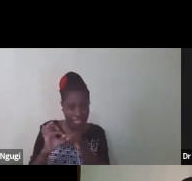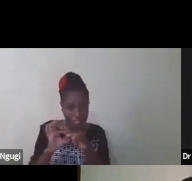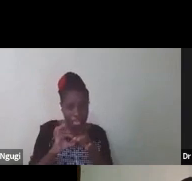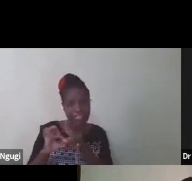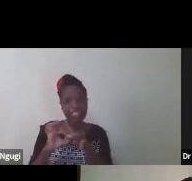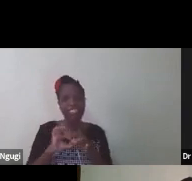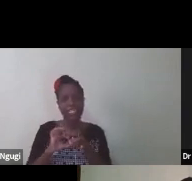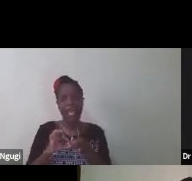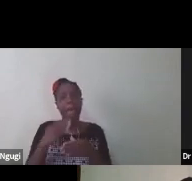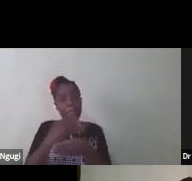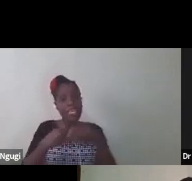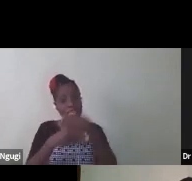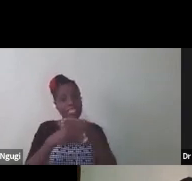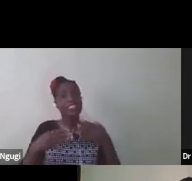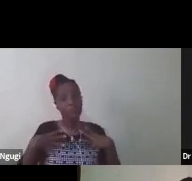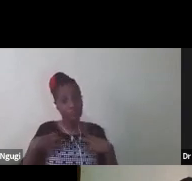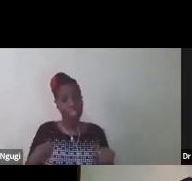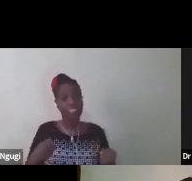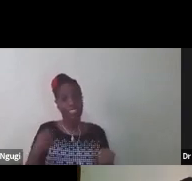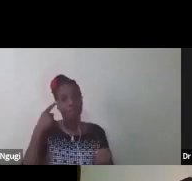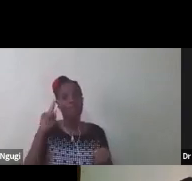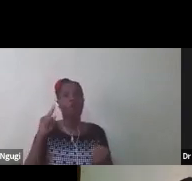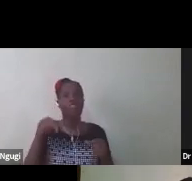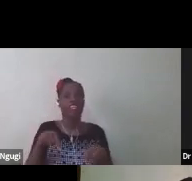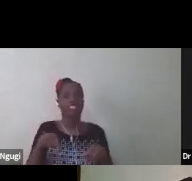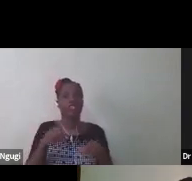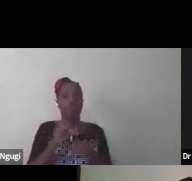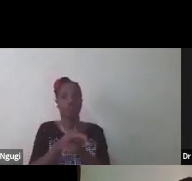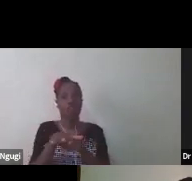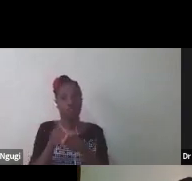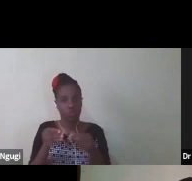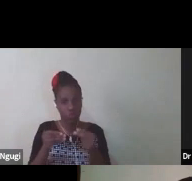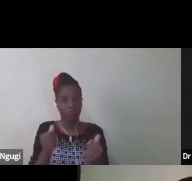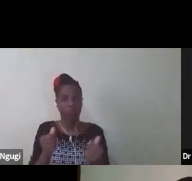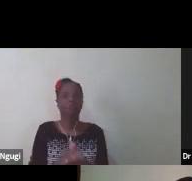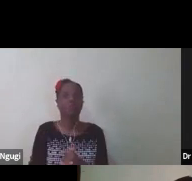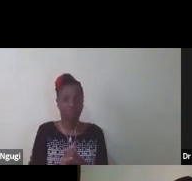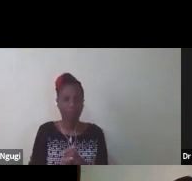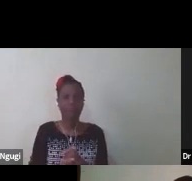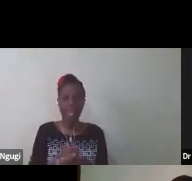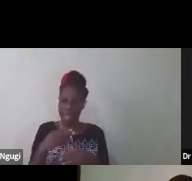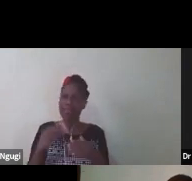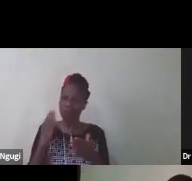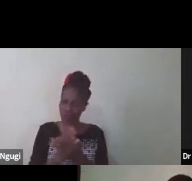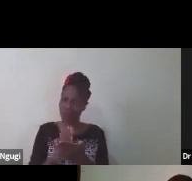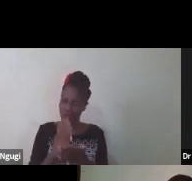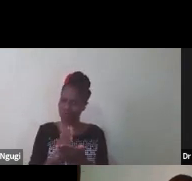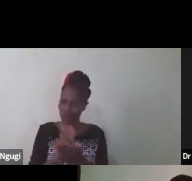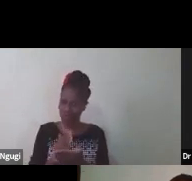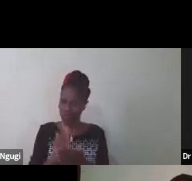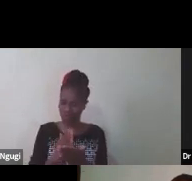we'll succeed in these containment measures. Definitely building trust and checking, of course,